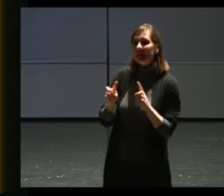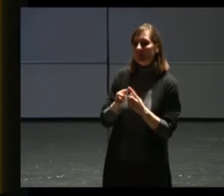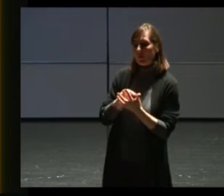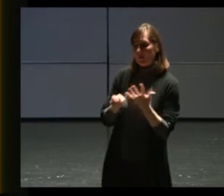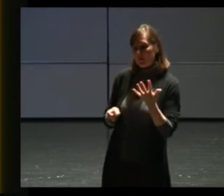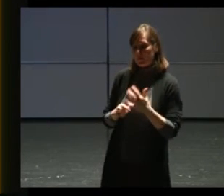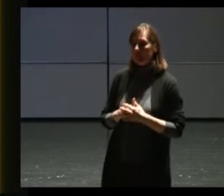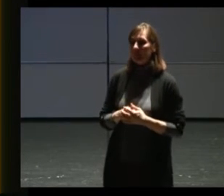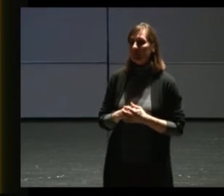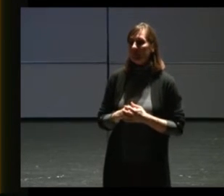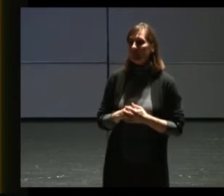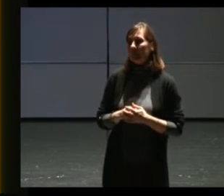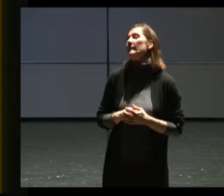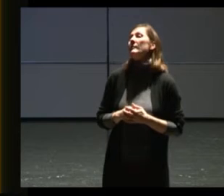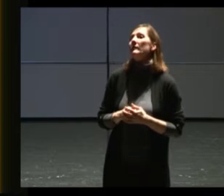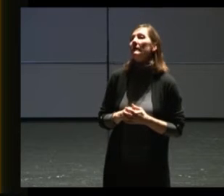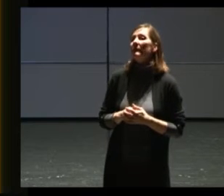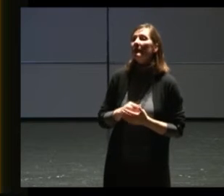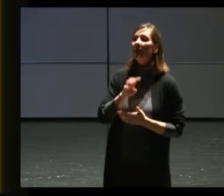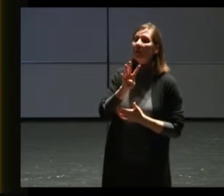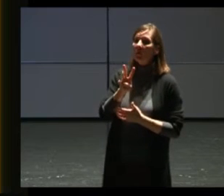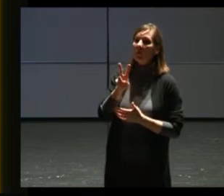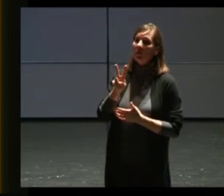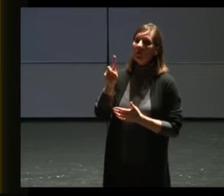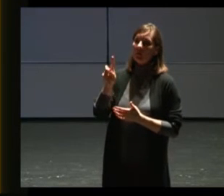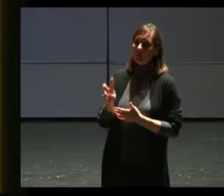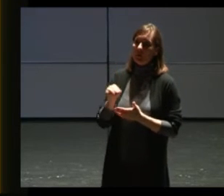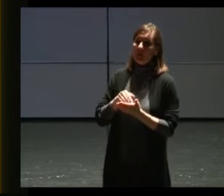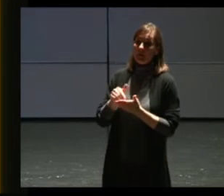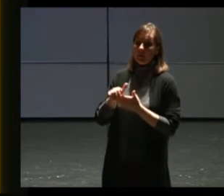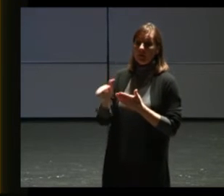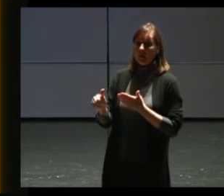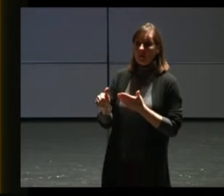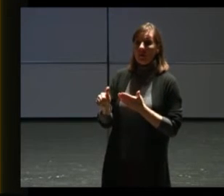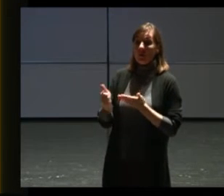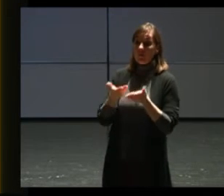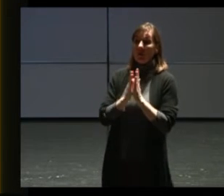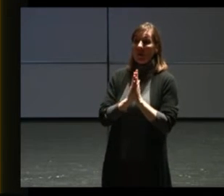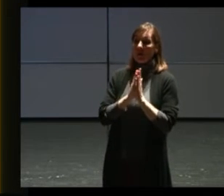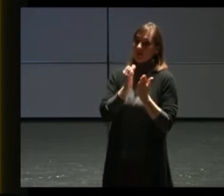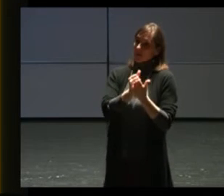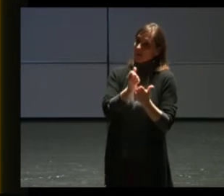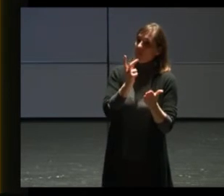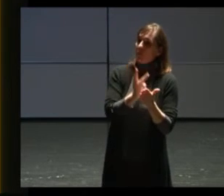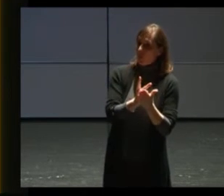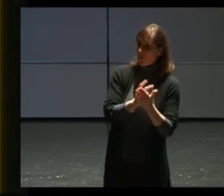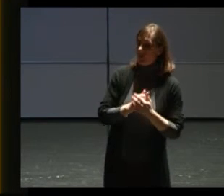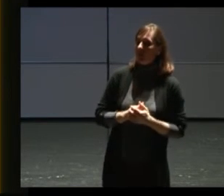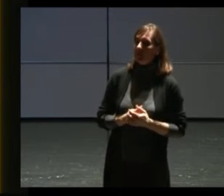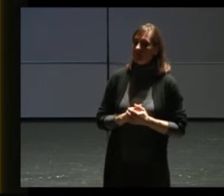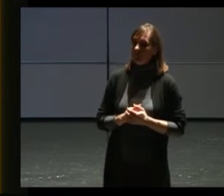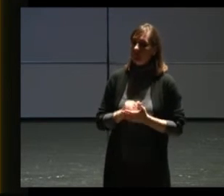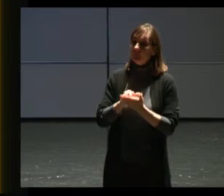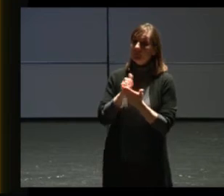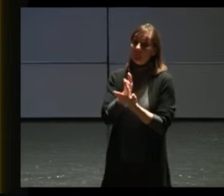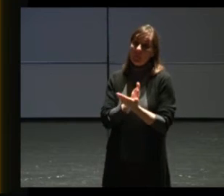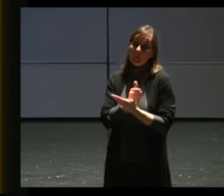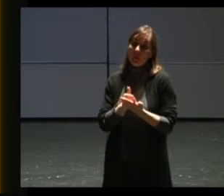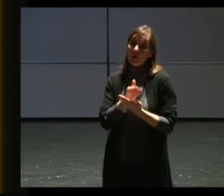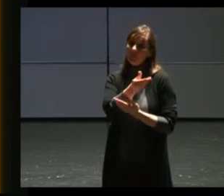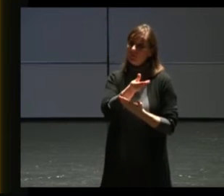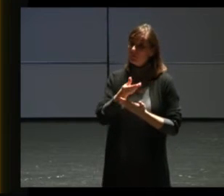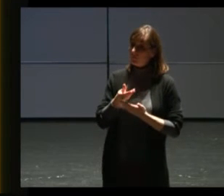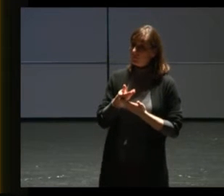approved a $42.5 million biennial budget operating request. That budget is premised on the